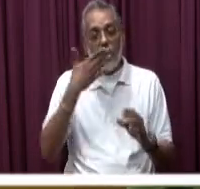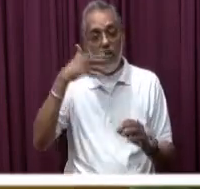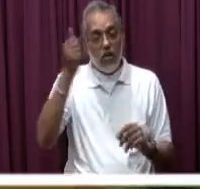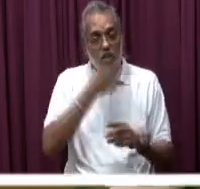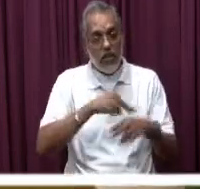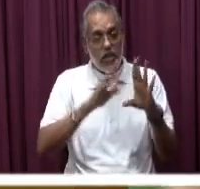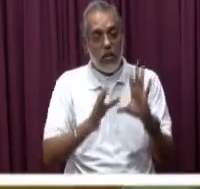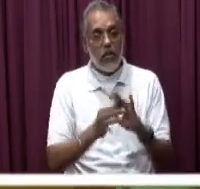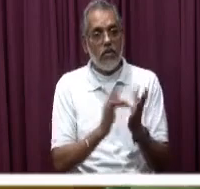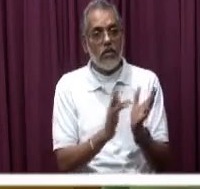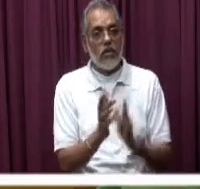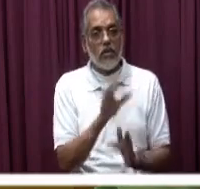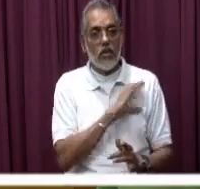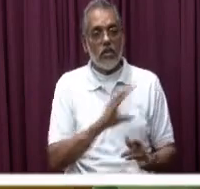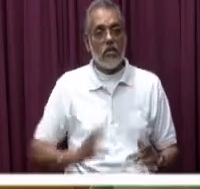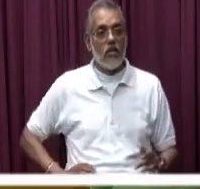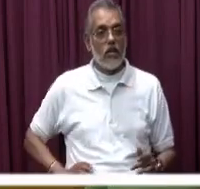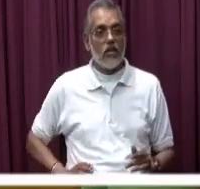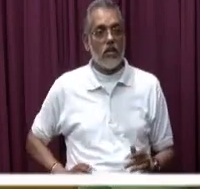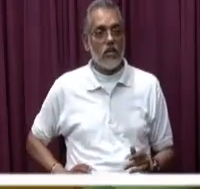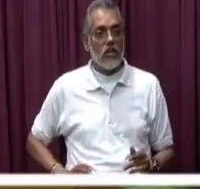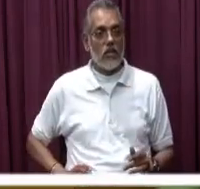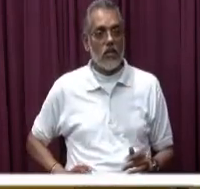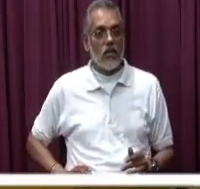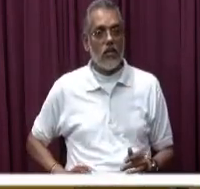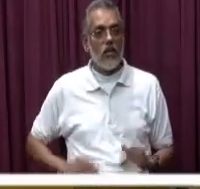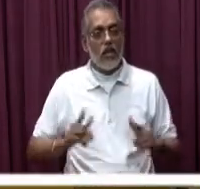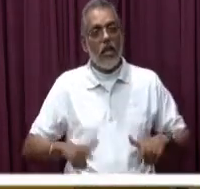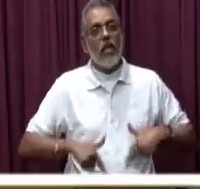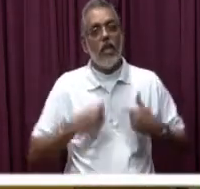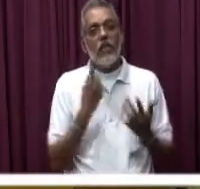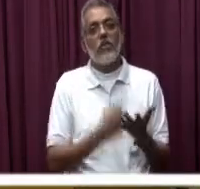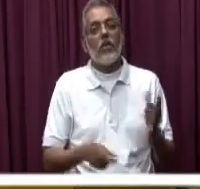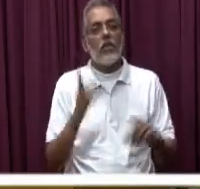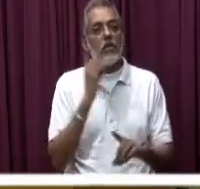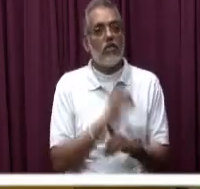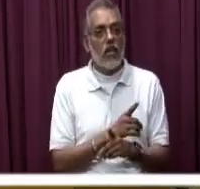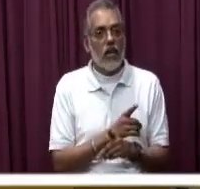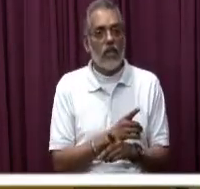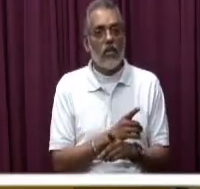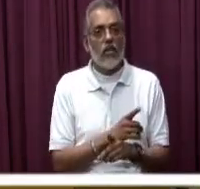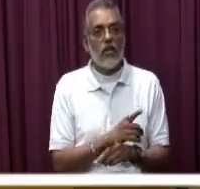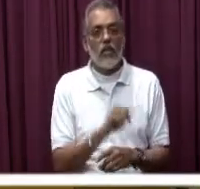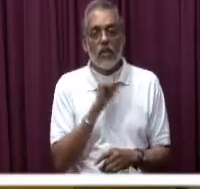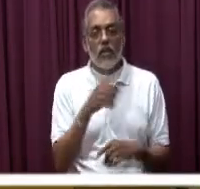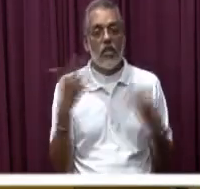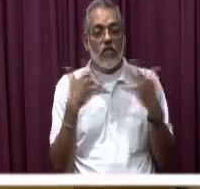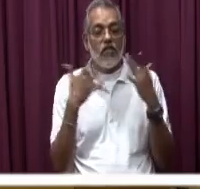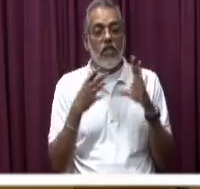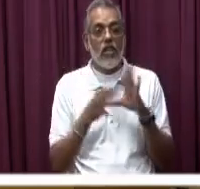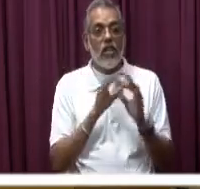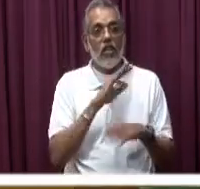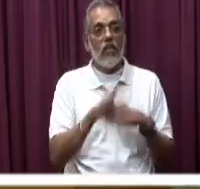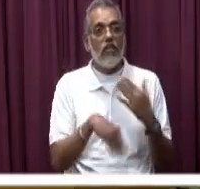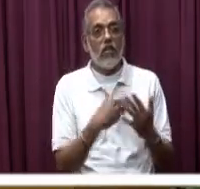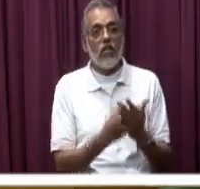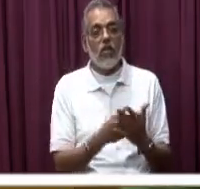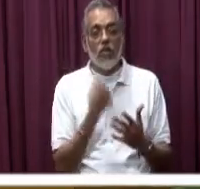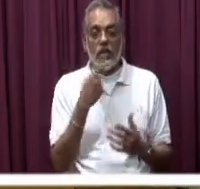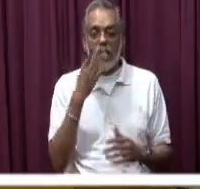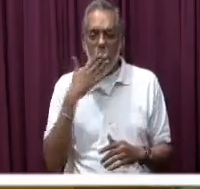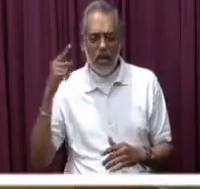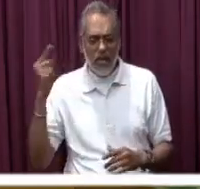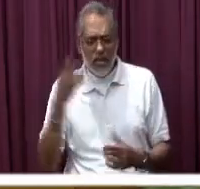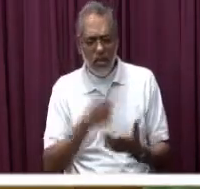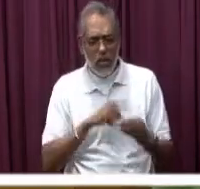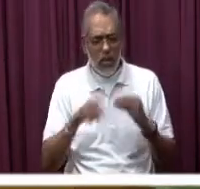disciple of Jesus Christ who does what is right, lives what is right, is unafraid of those who will criticize you